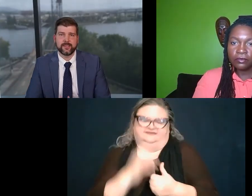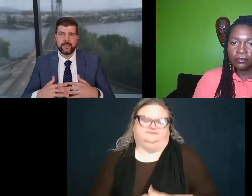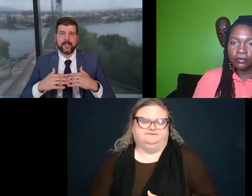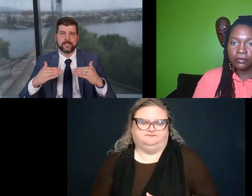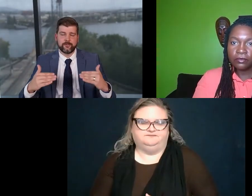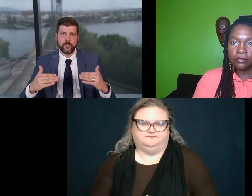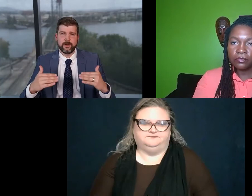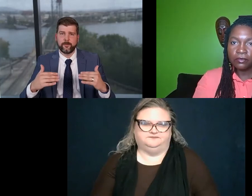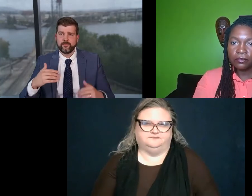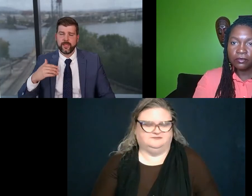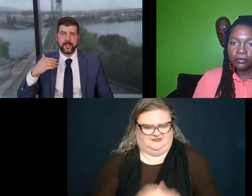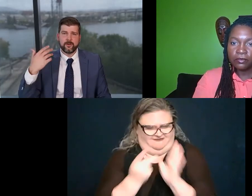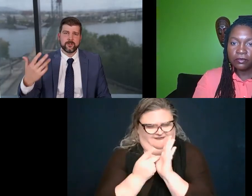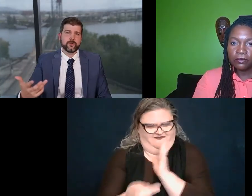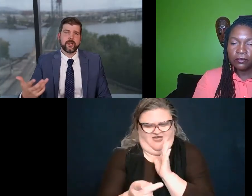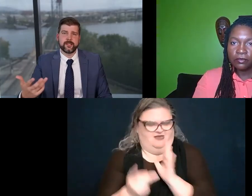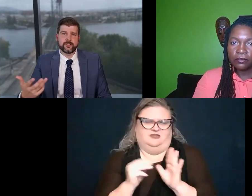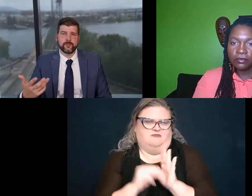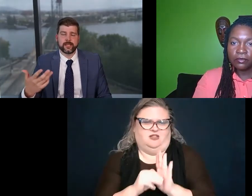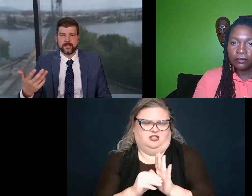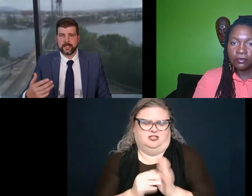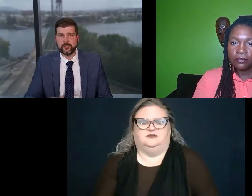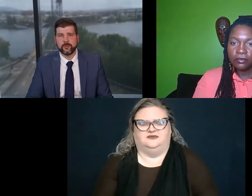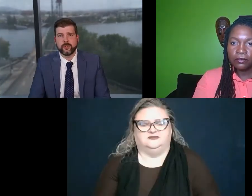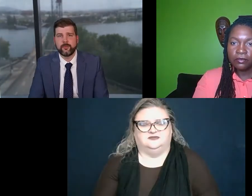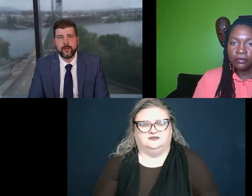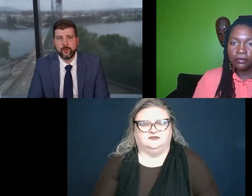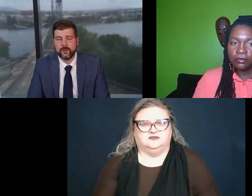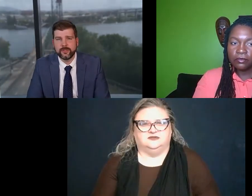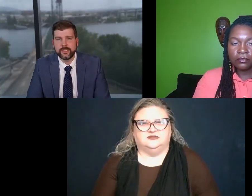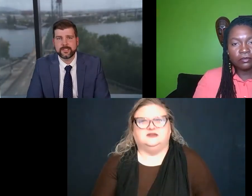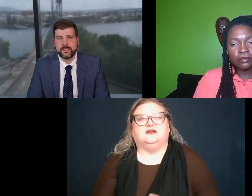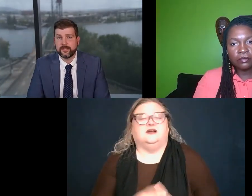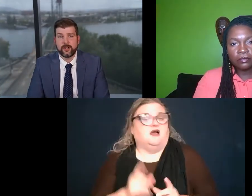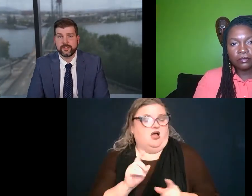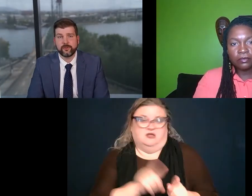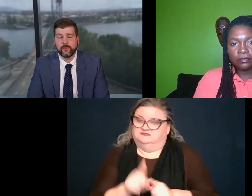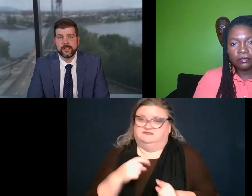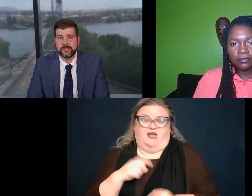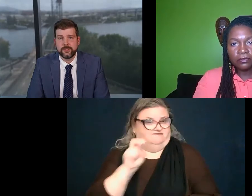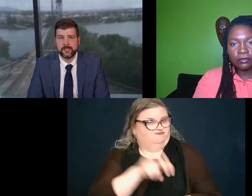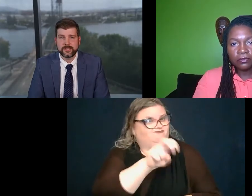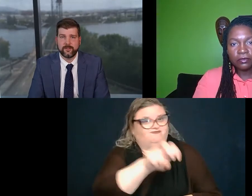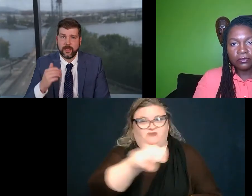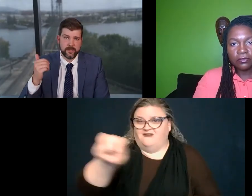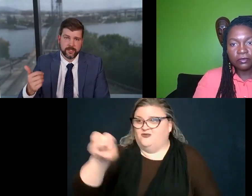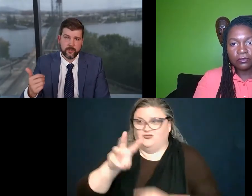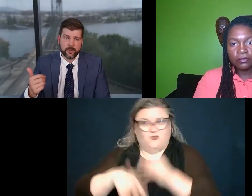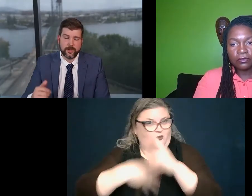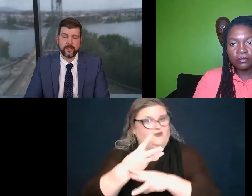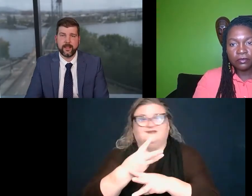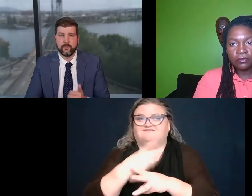think that's a failed model. I've also gotten to, like I said, go around the world and see that there are different ways to do this. I've